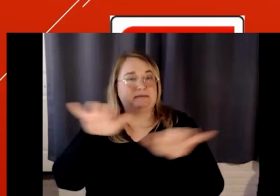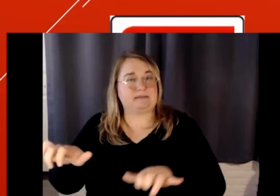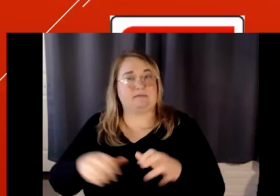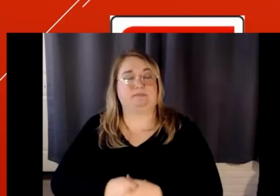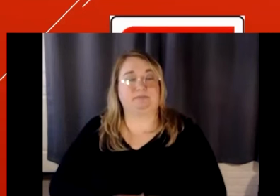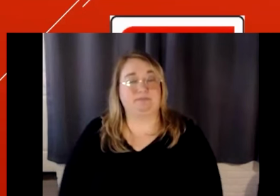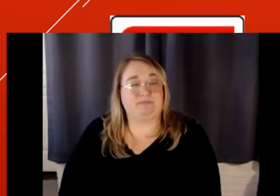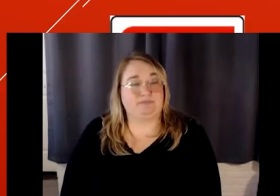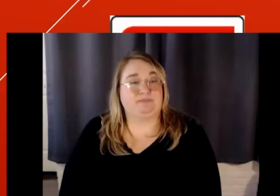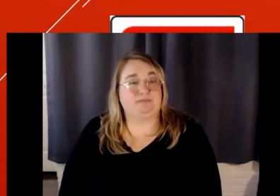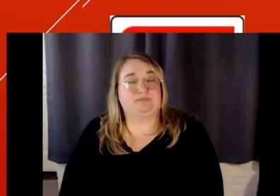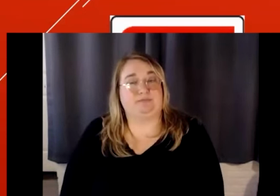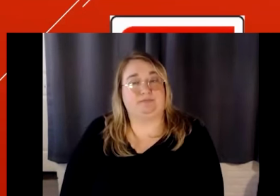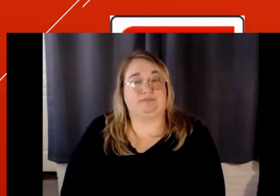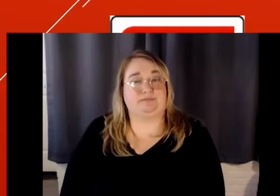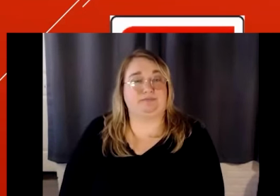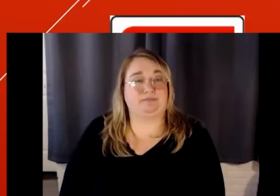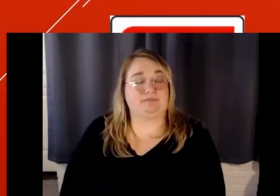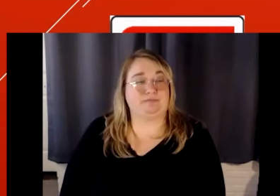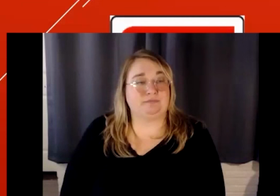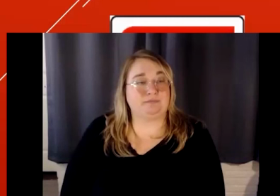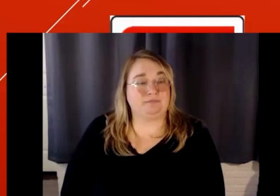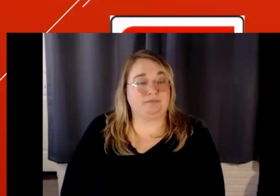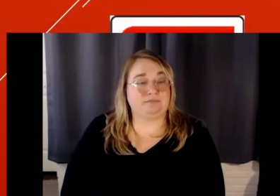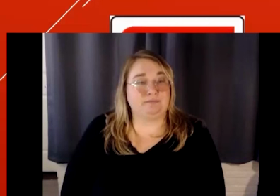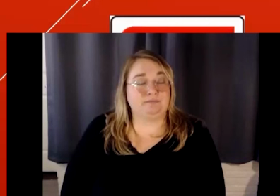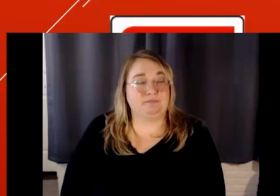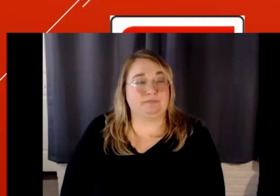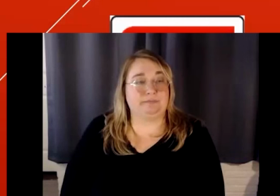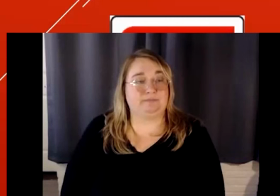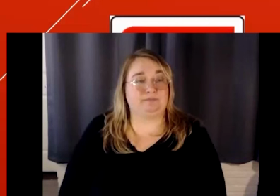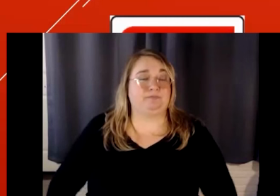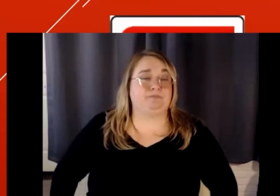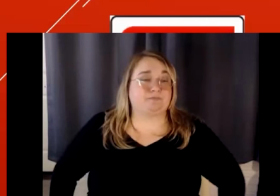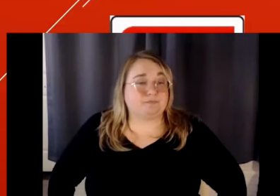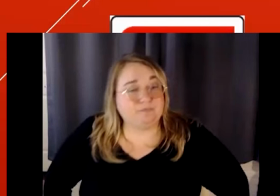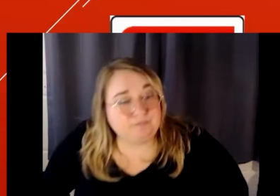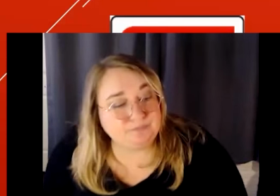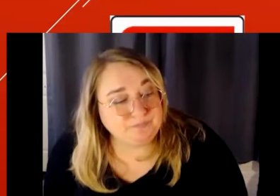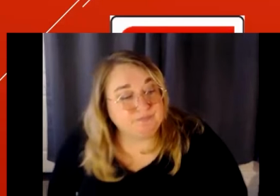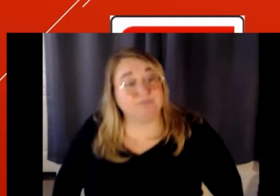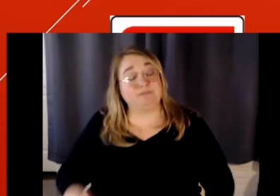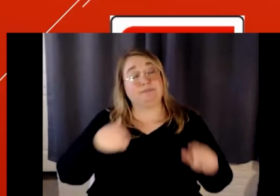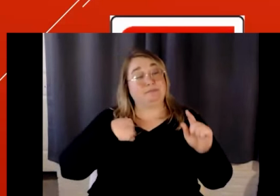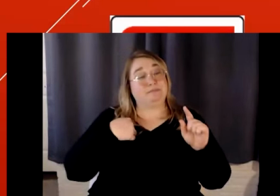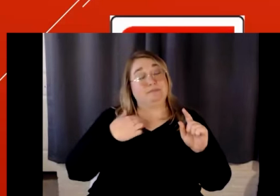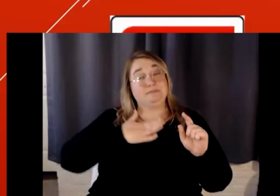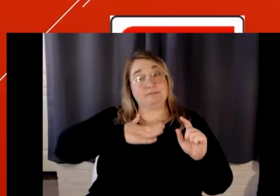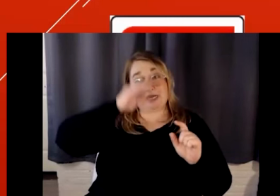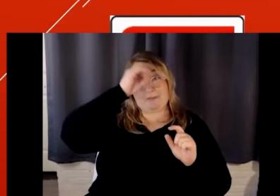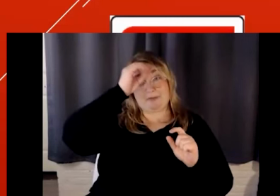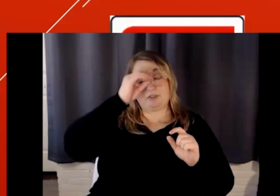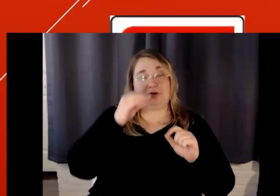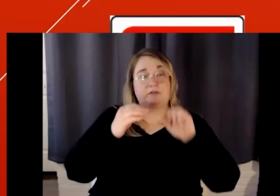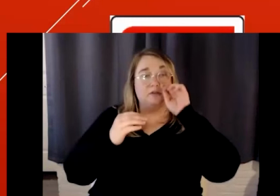got it. Now, I think one of the and most important pieces, and I've mentioned it previously to